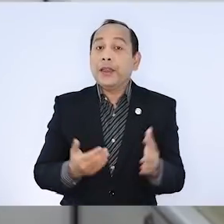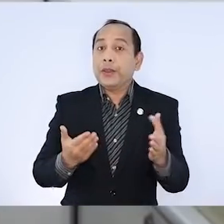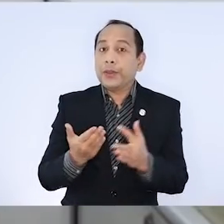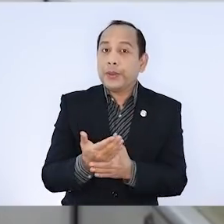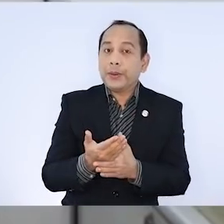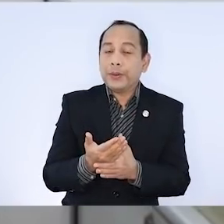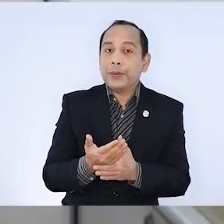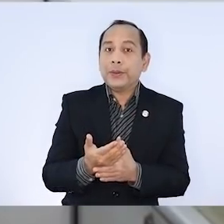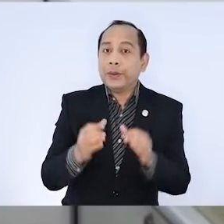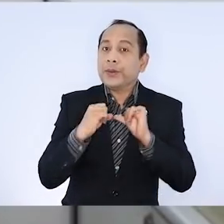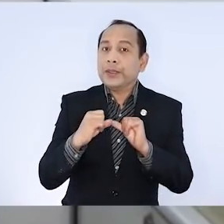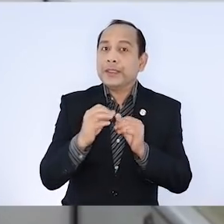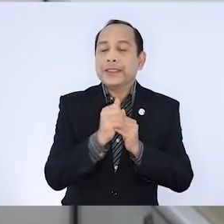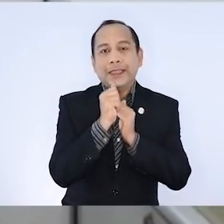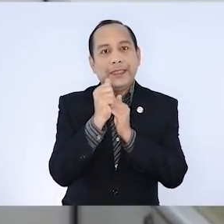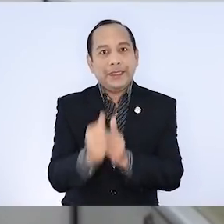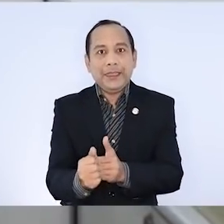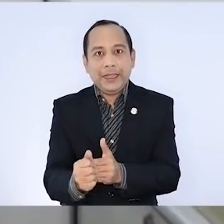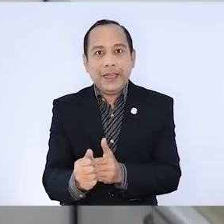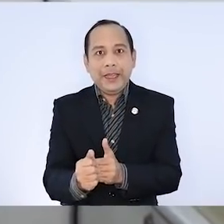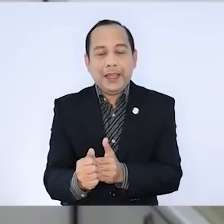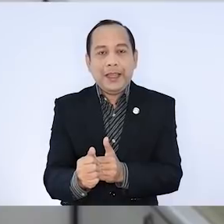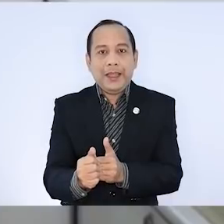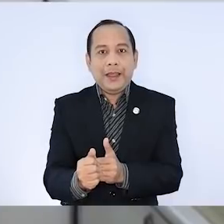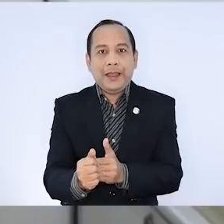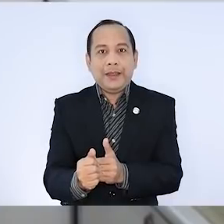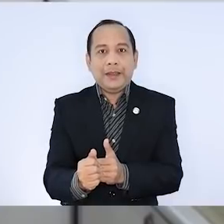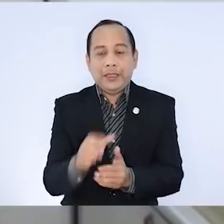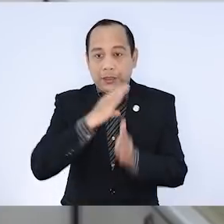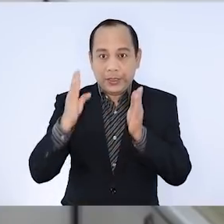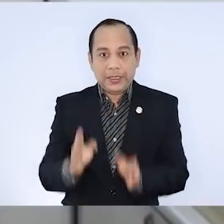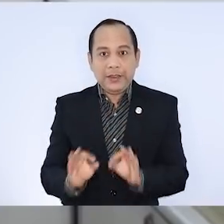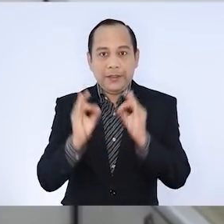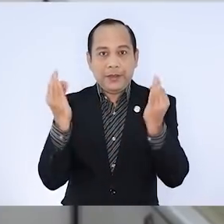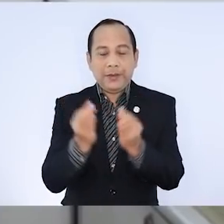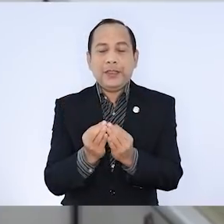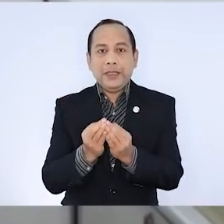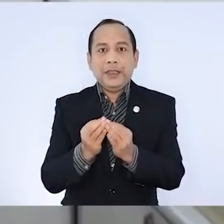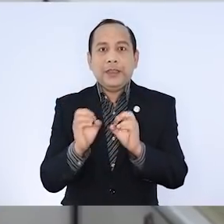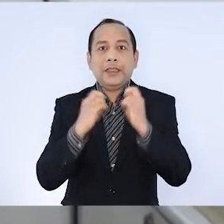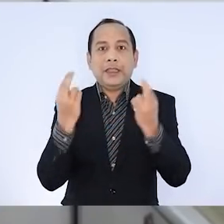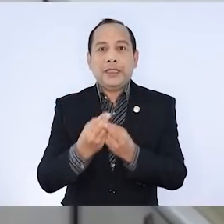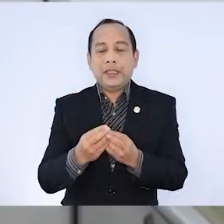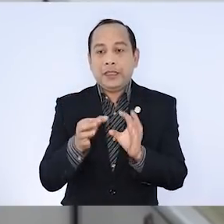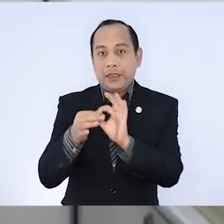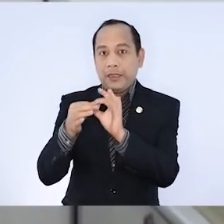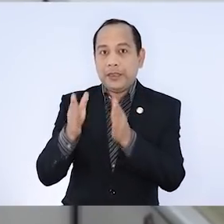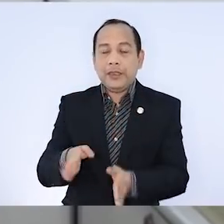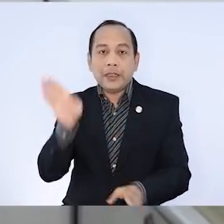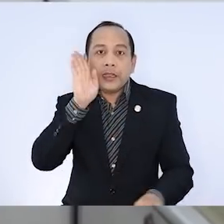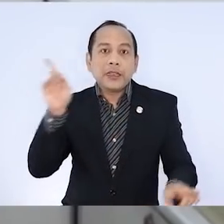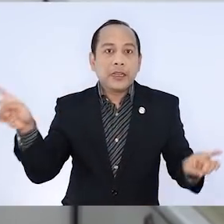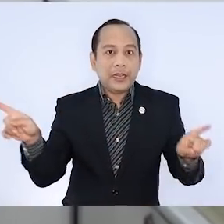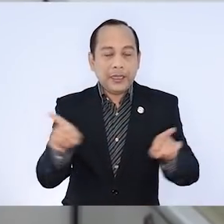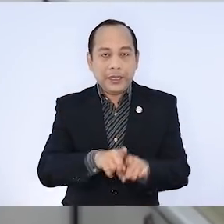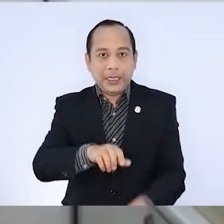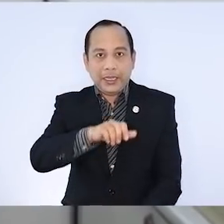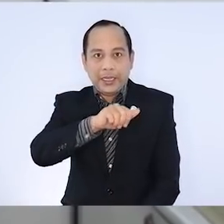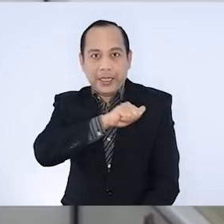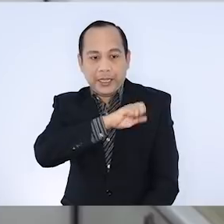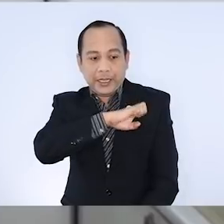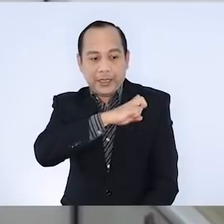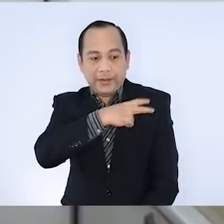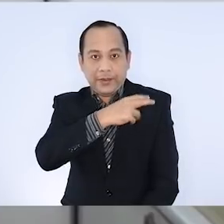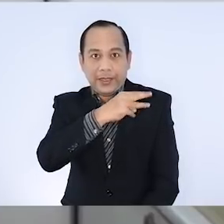the constant guidance of our Christian Family Organization's coordinator, Brother Angelo Eranio